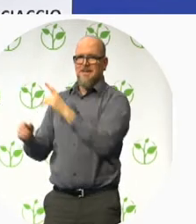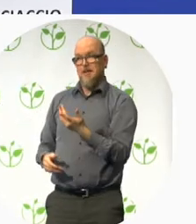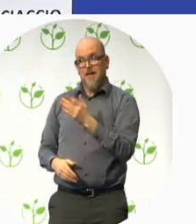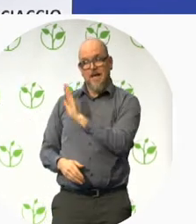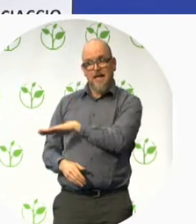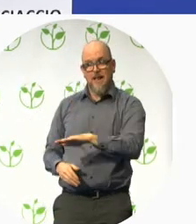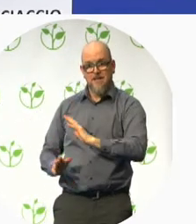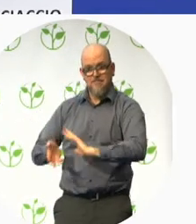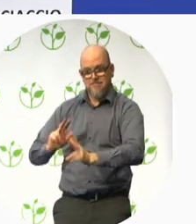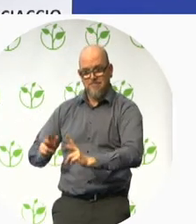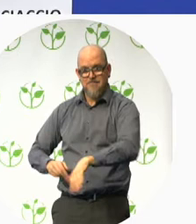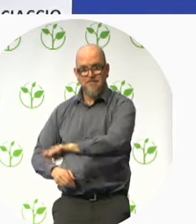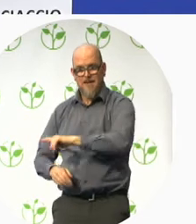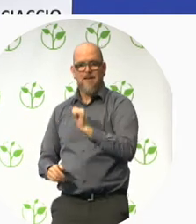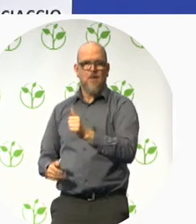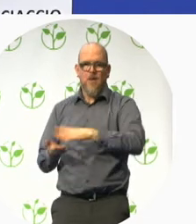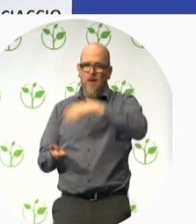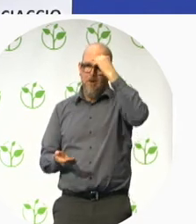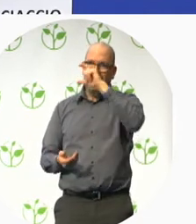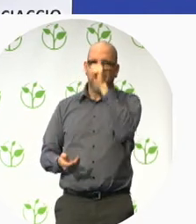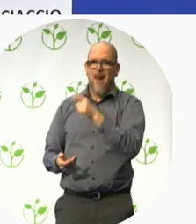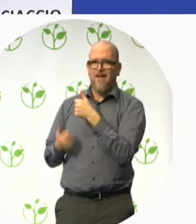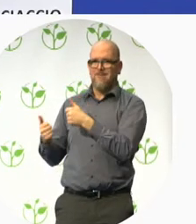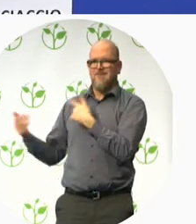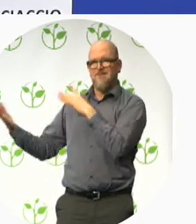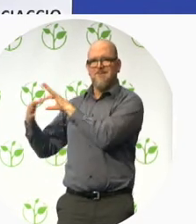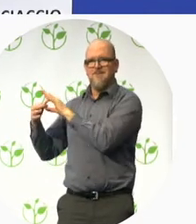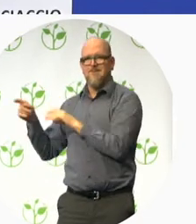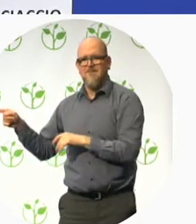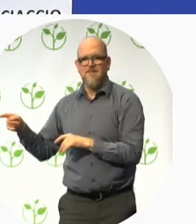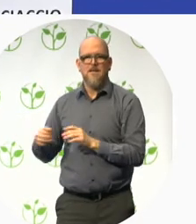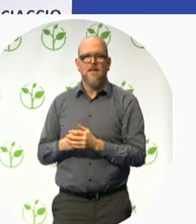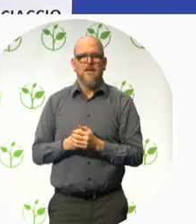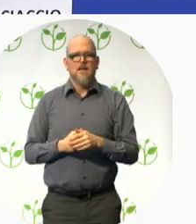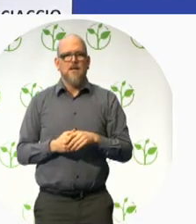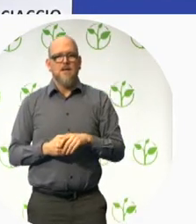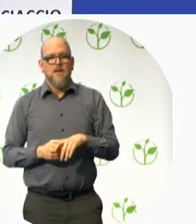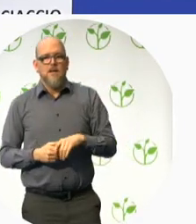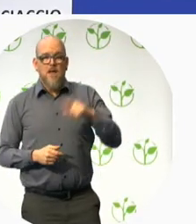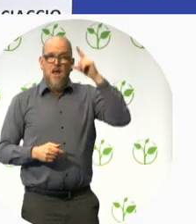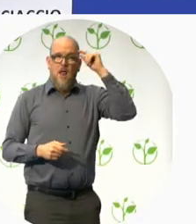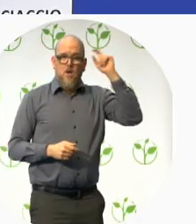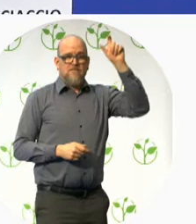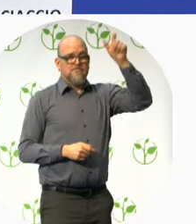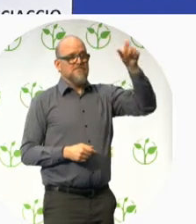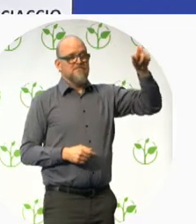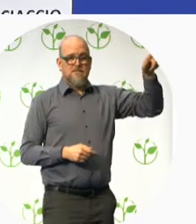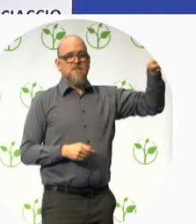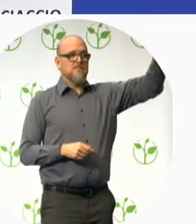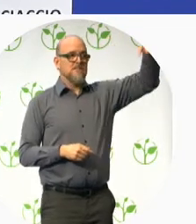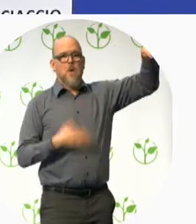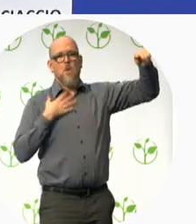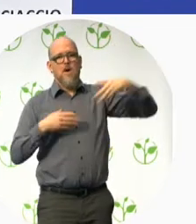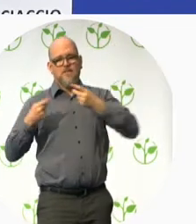for Gallaudet students to work in our company in Italy with a flight and